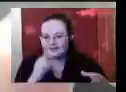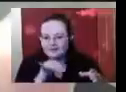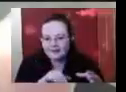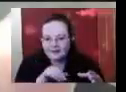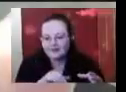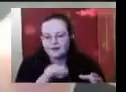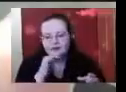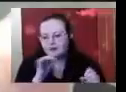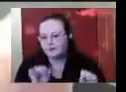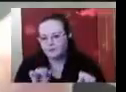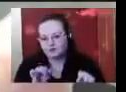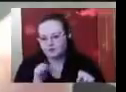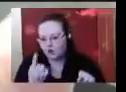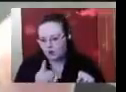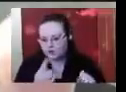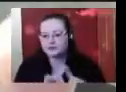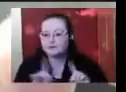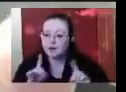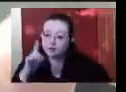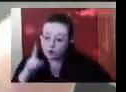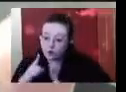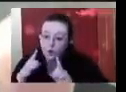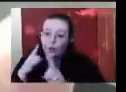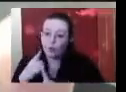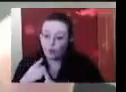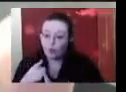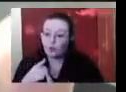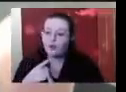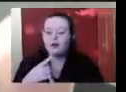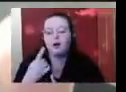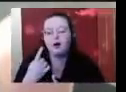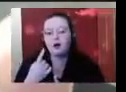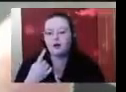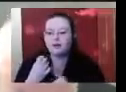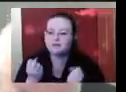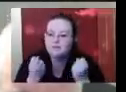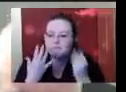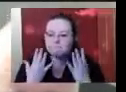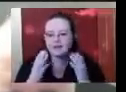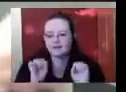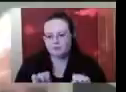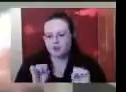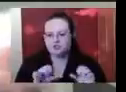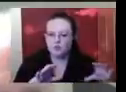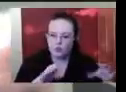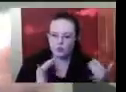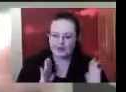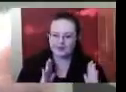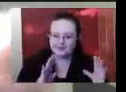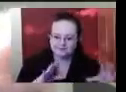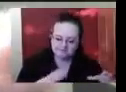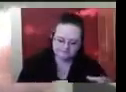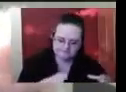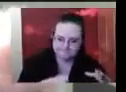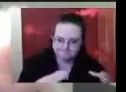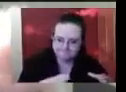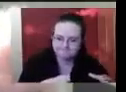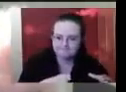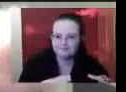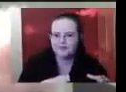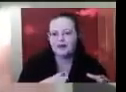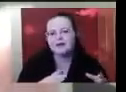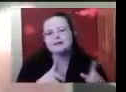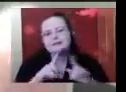maintain cohorts in as many areas or activities as possible, while we're still trying to have a